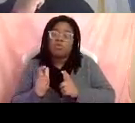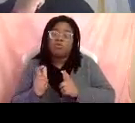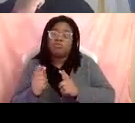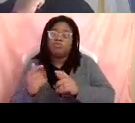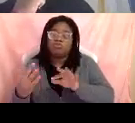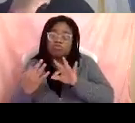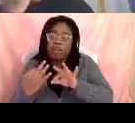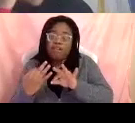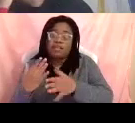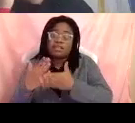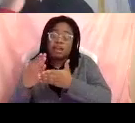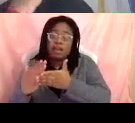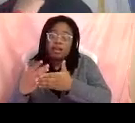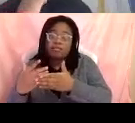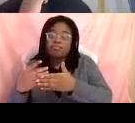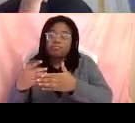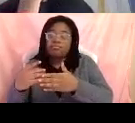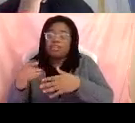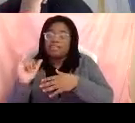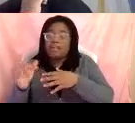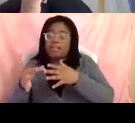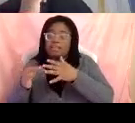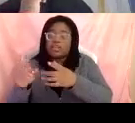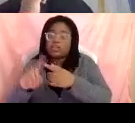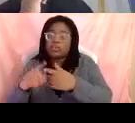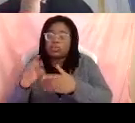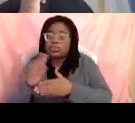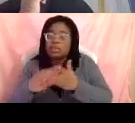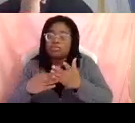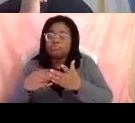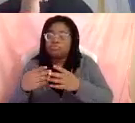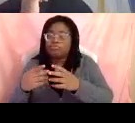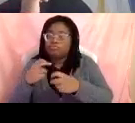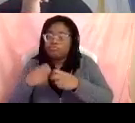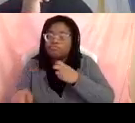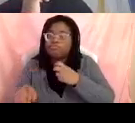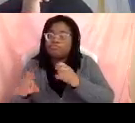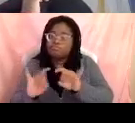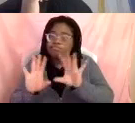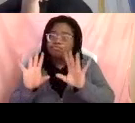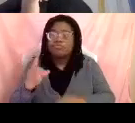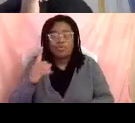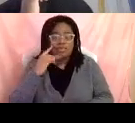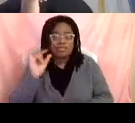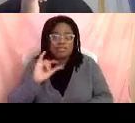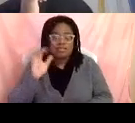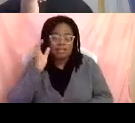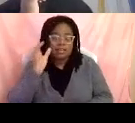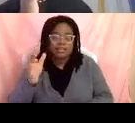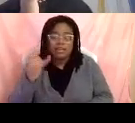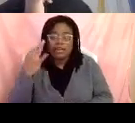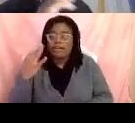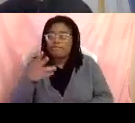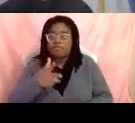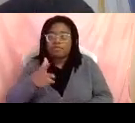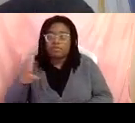to specific tragedies or later. Yeah. So yeah, you can think, you know, if you've ever been pulled over, you just wonder what's about to